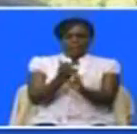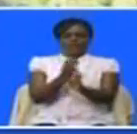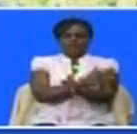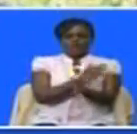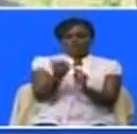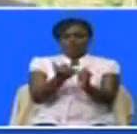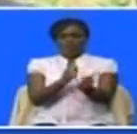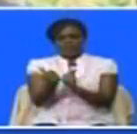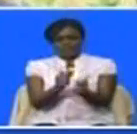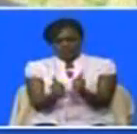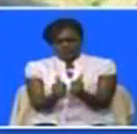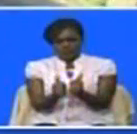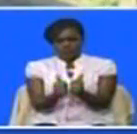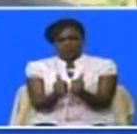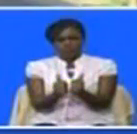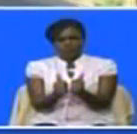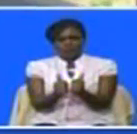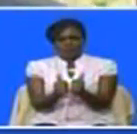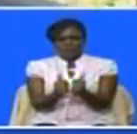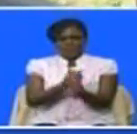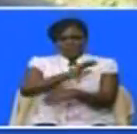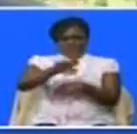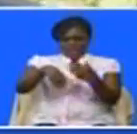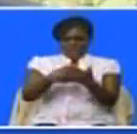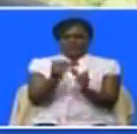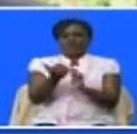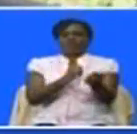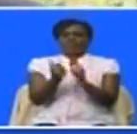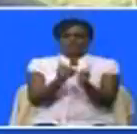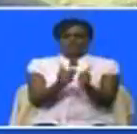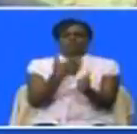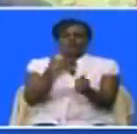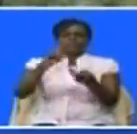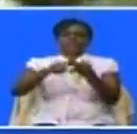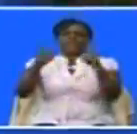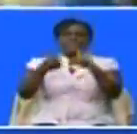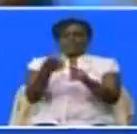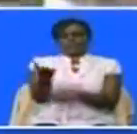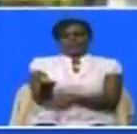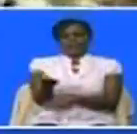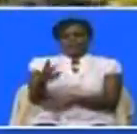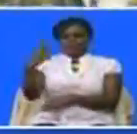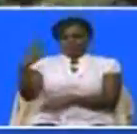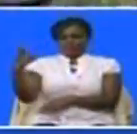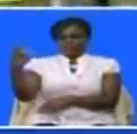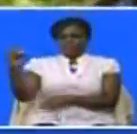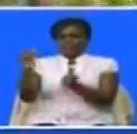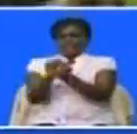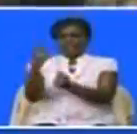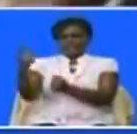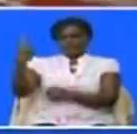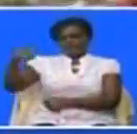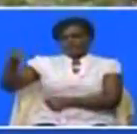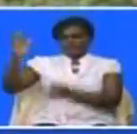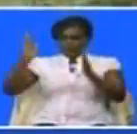competition. And then we can put it later. If we want the competition to be standardized. 2011 Boston Marathon